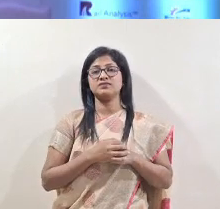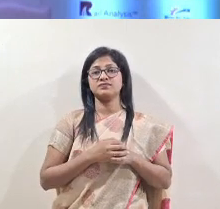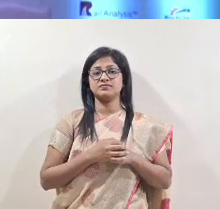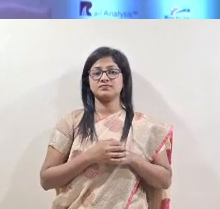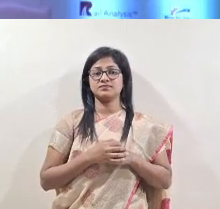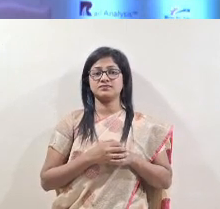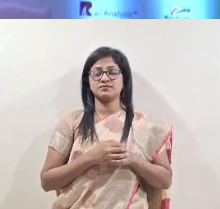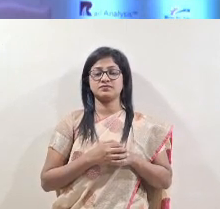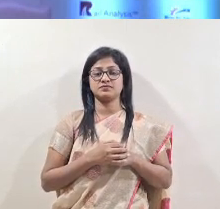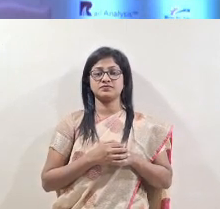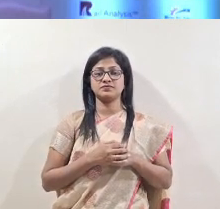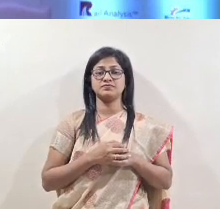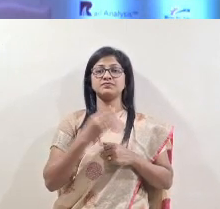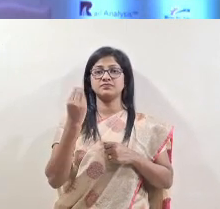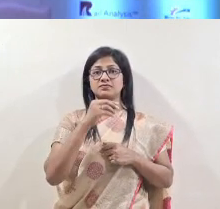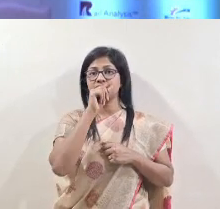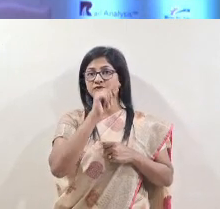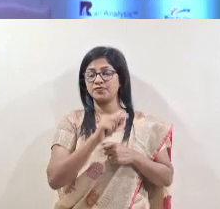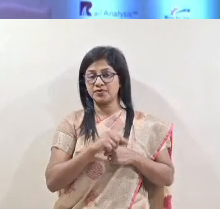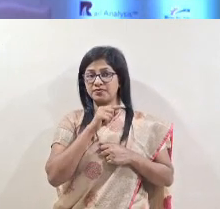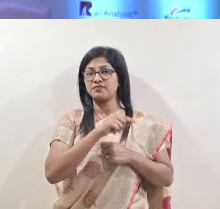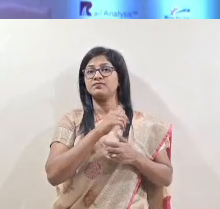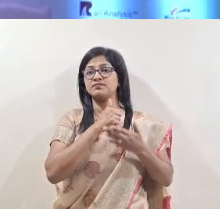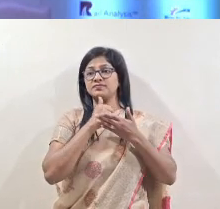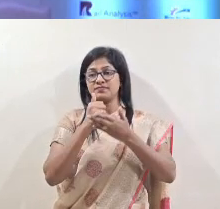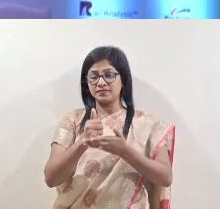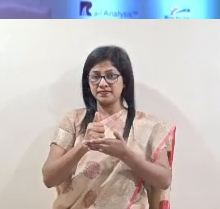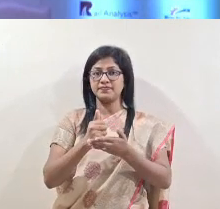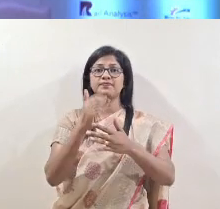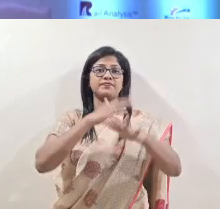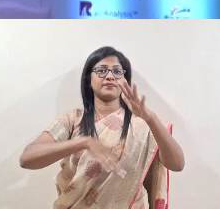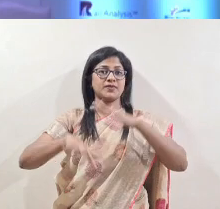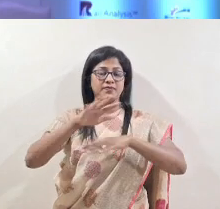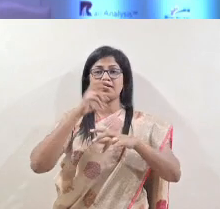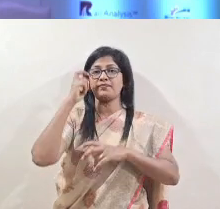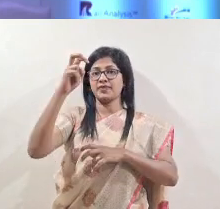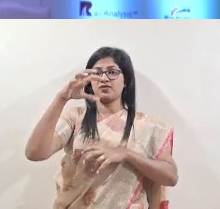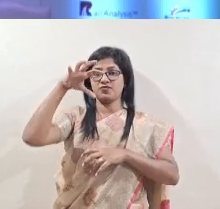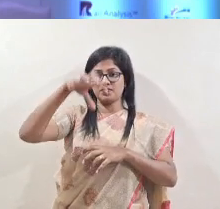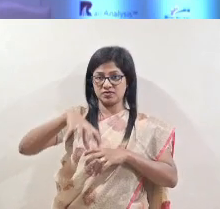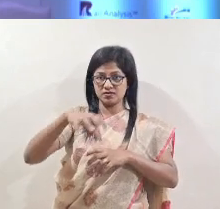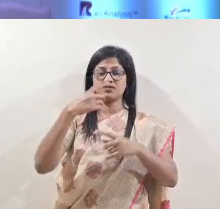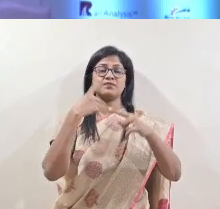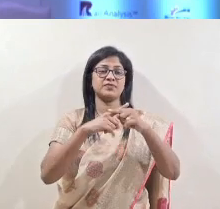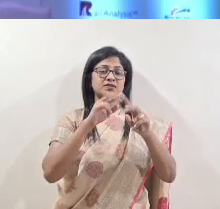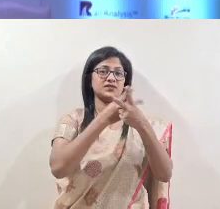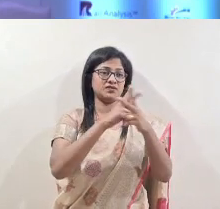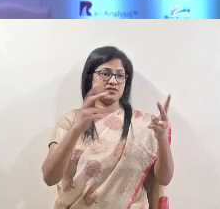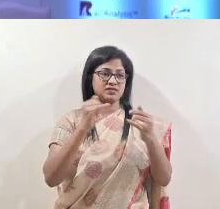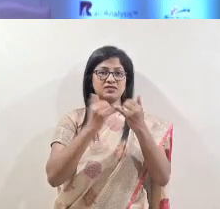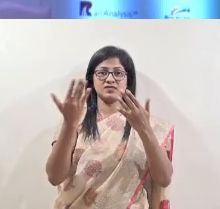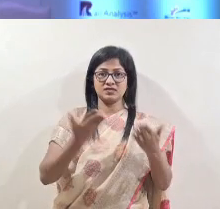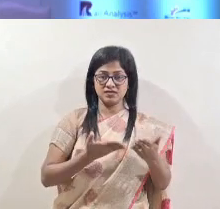these simulations can help us plan metro station and other facilities in a proper way,